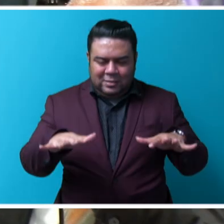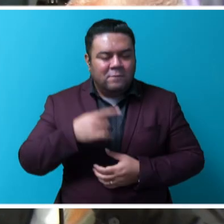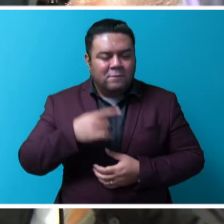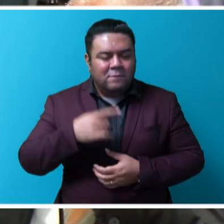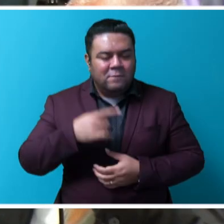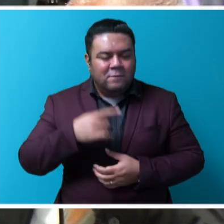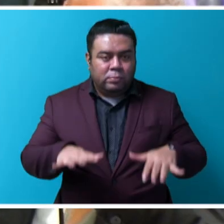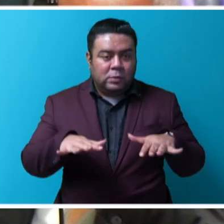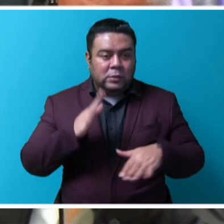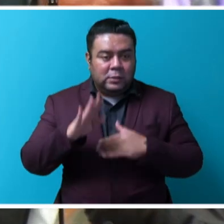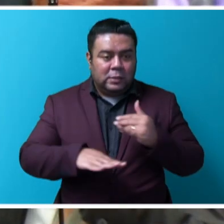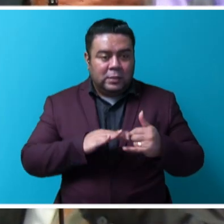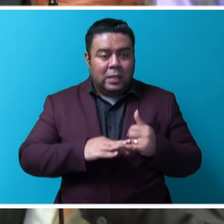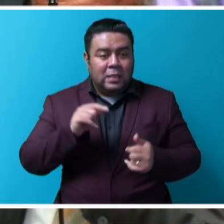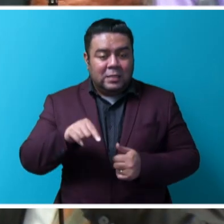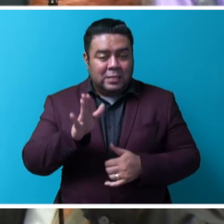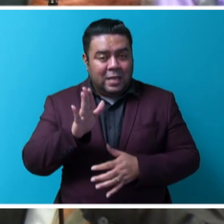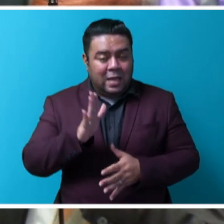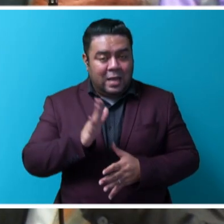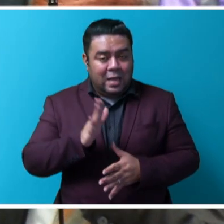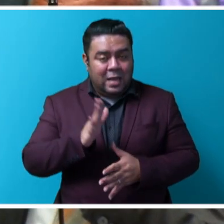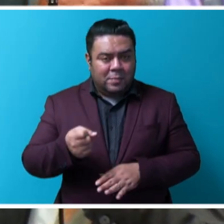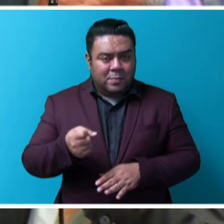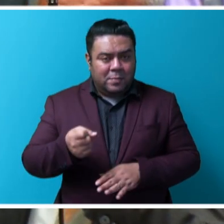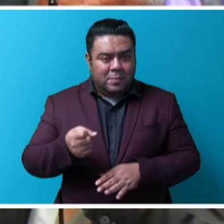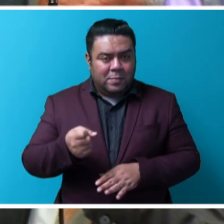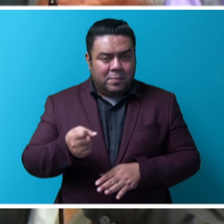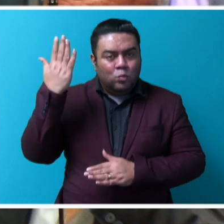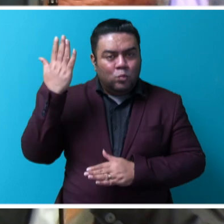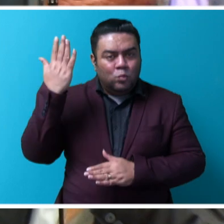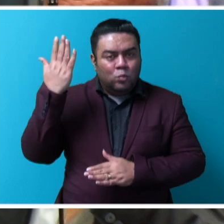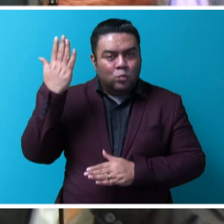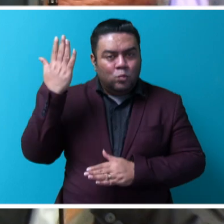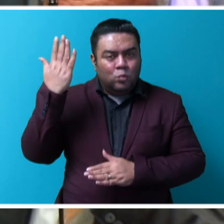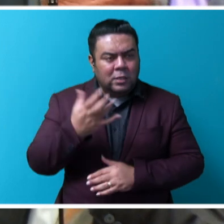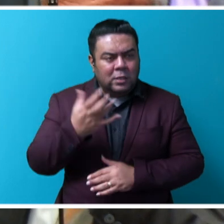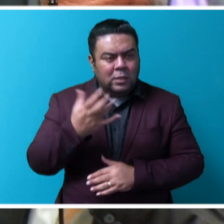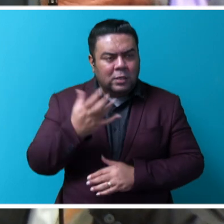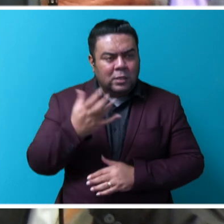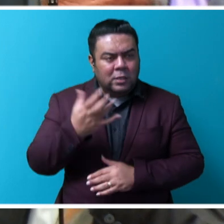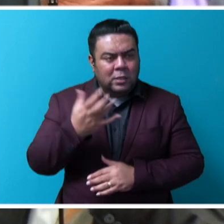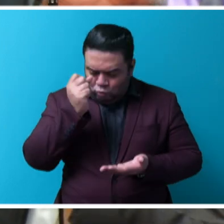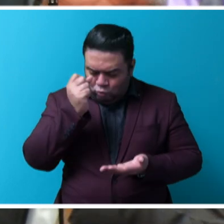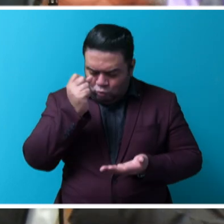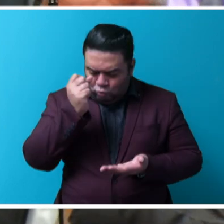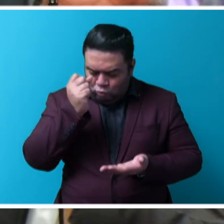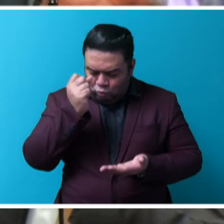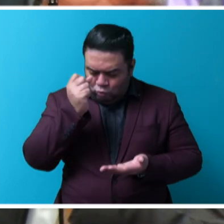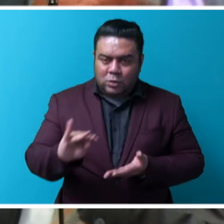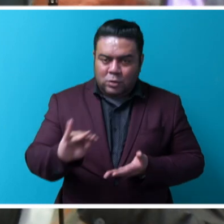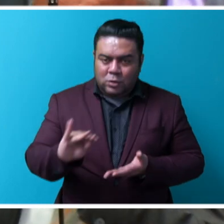Strategic Development Plan, National Development Plan, and the broader socio-economic vision of the coalition government. Mr. Speaker, sir,